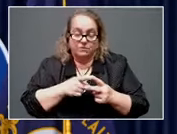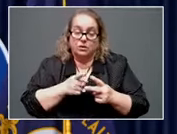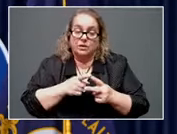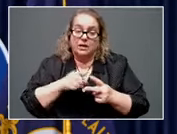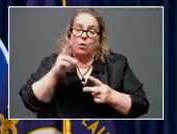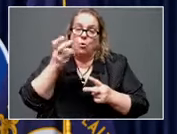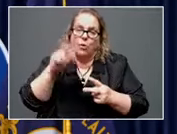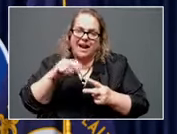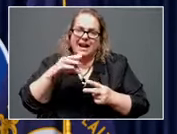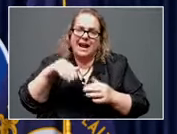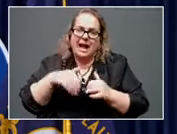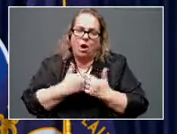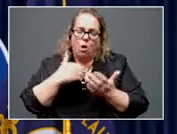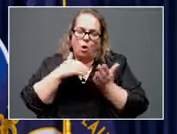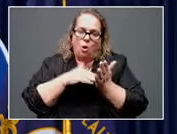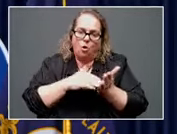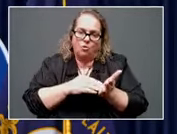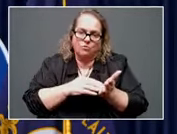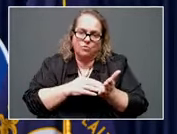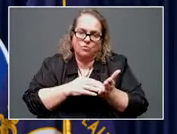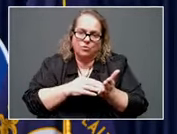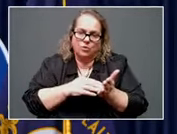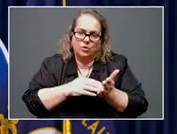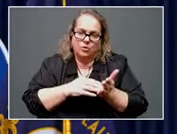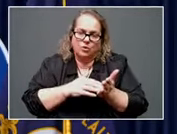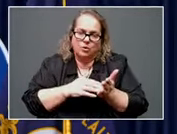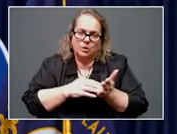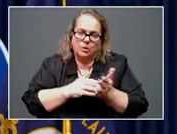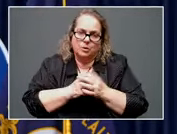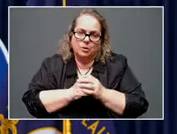often at the